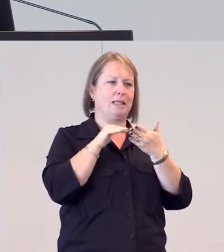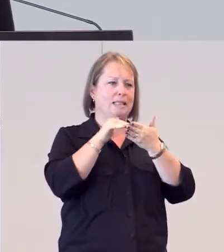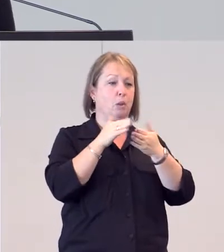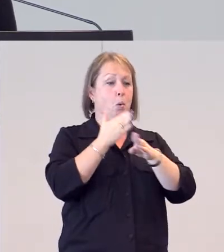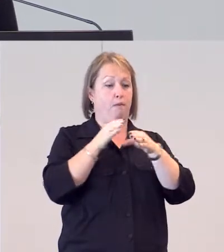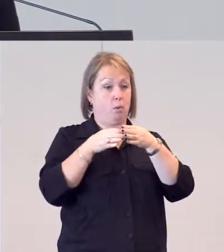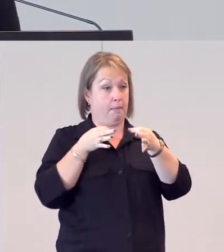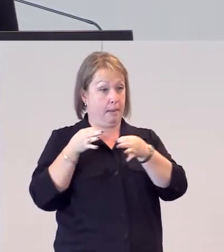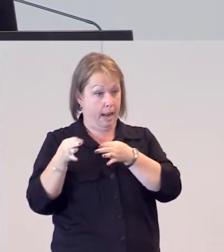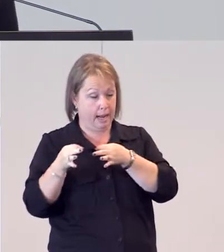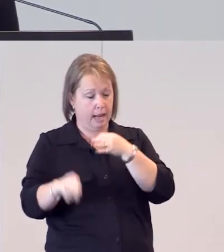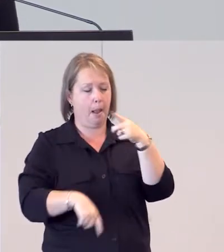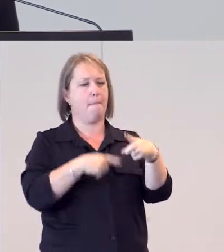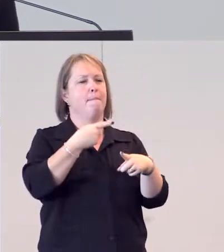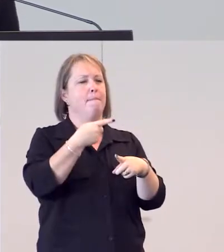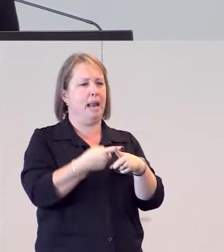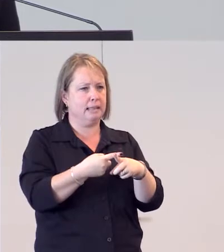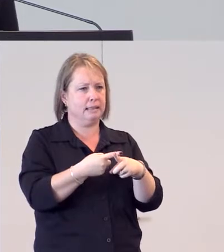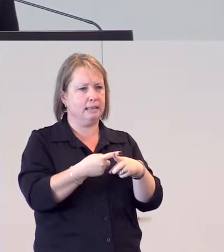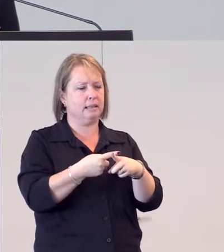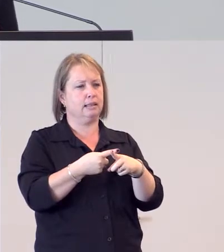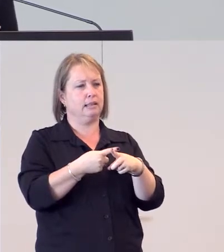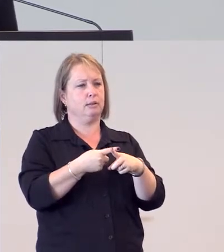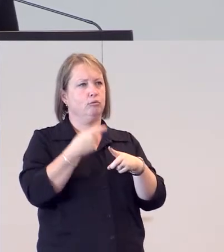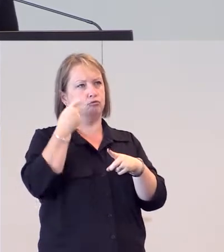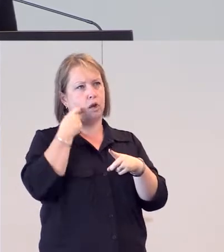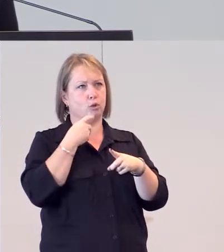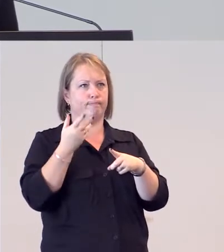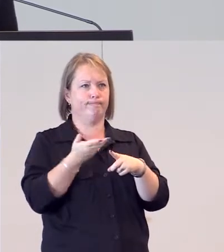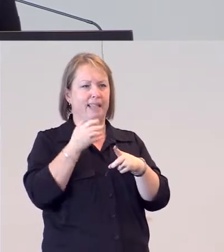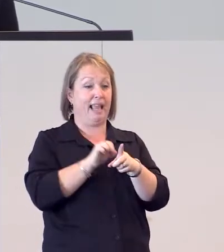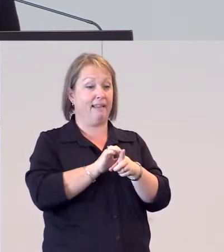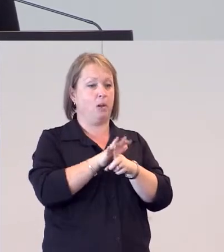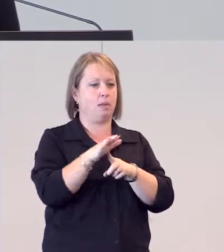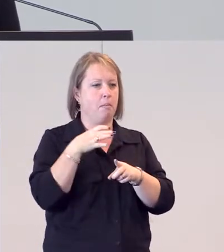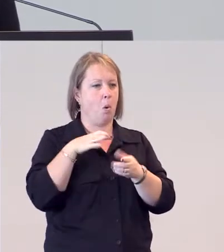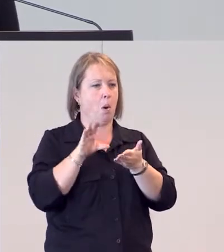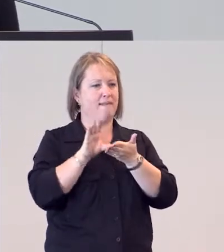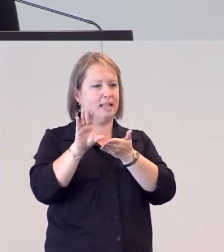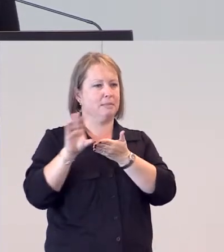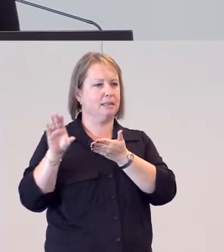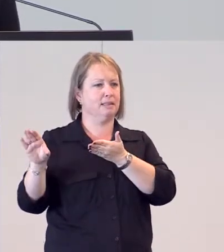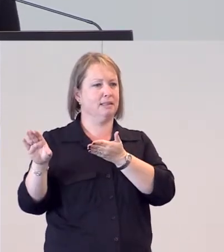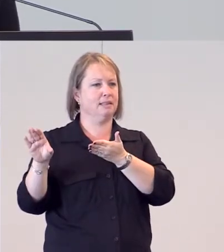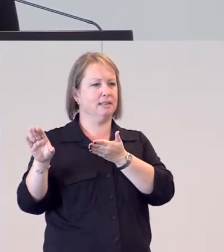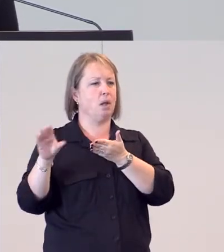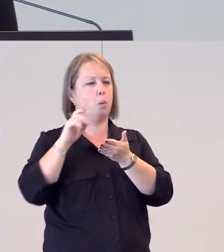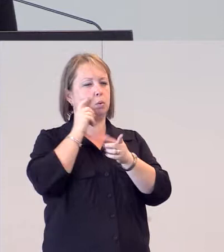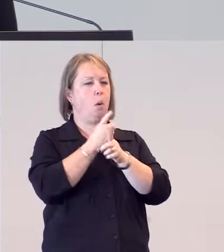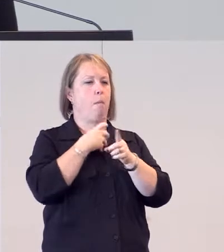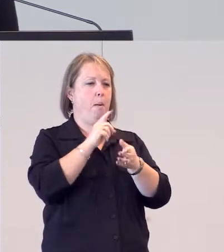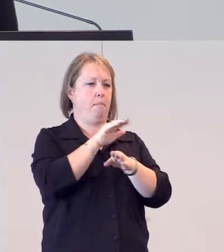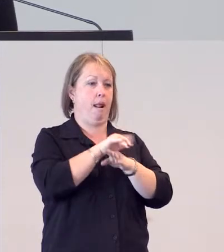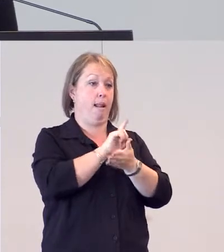but also to influence more investment that I'll talk about later